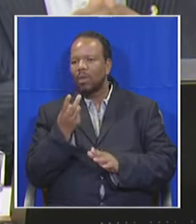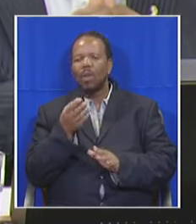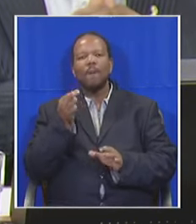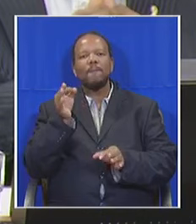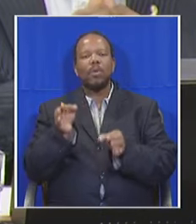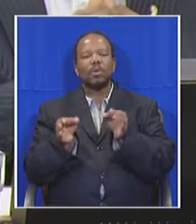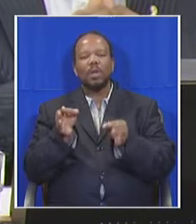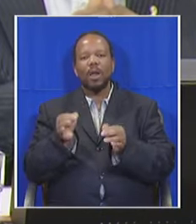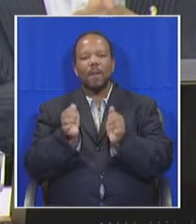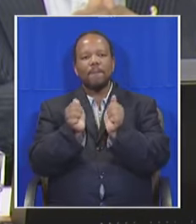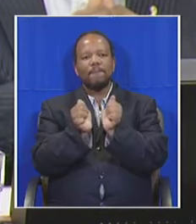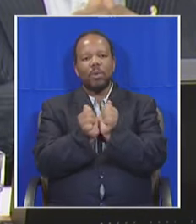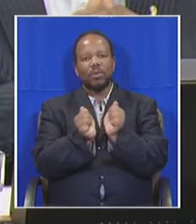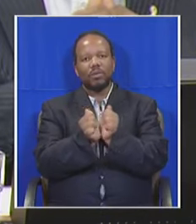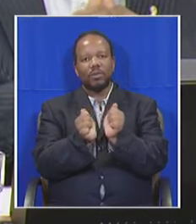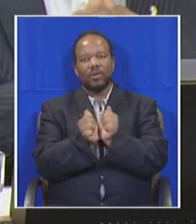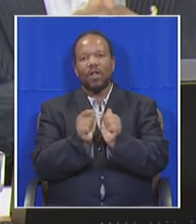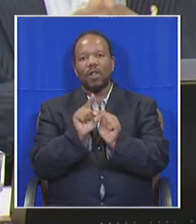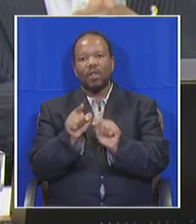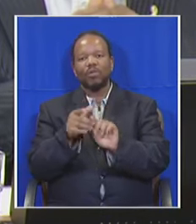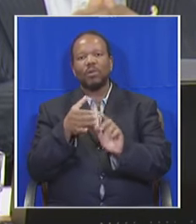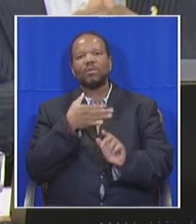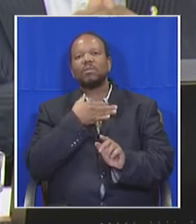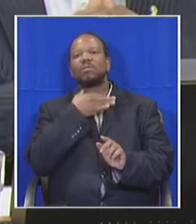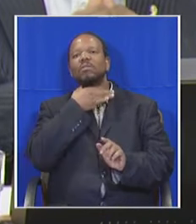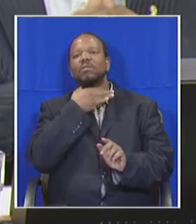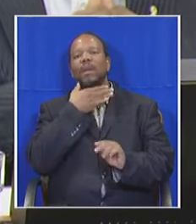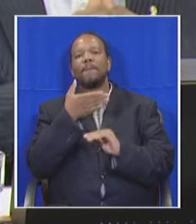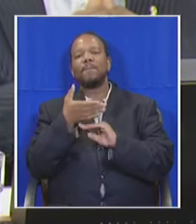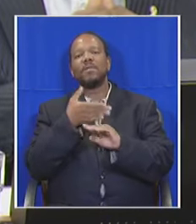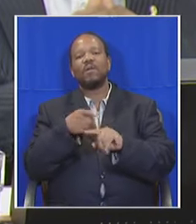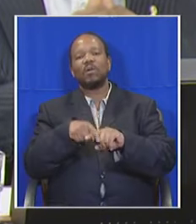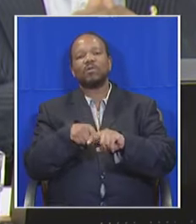were hanged prior to the suspension of the death penalty in